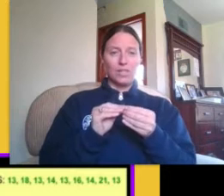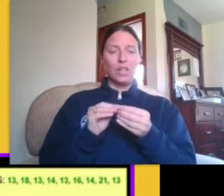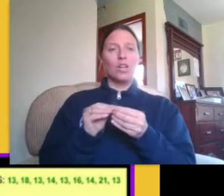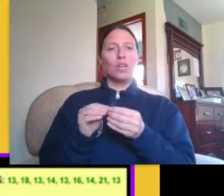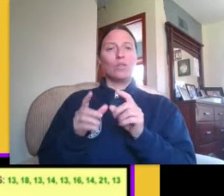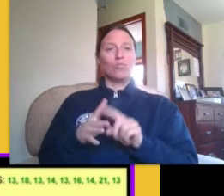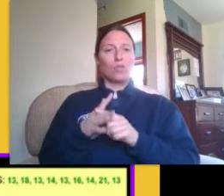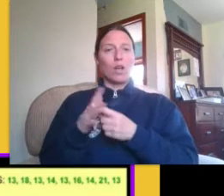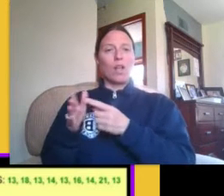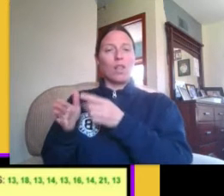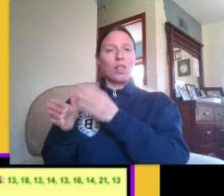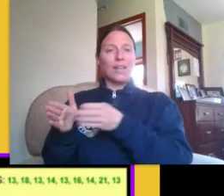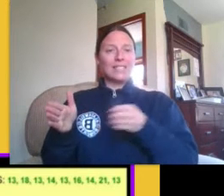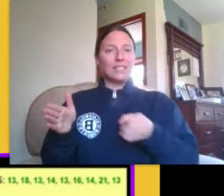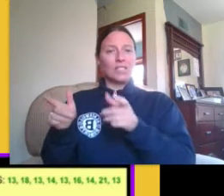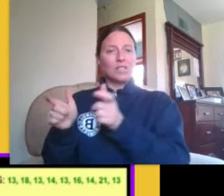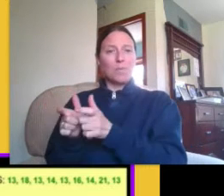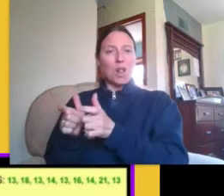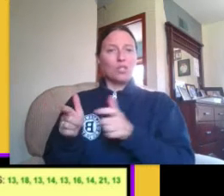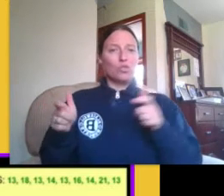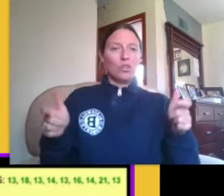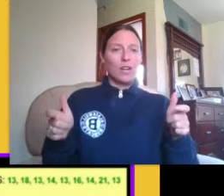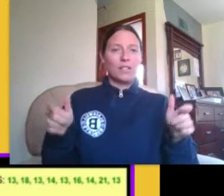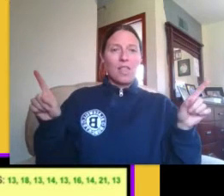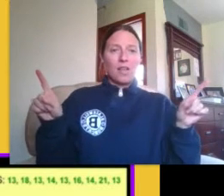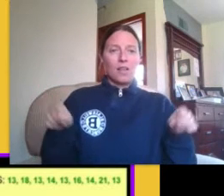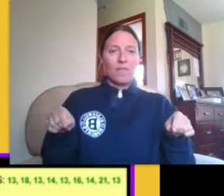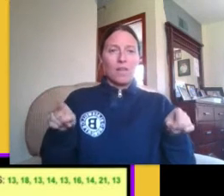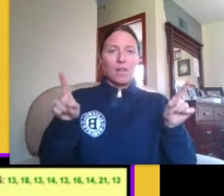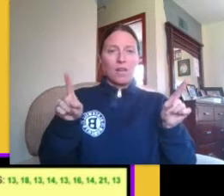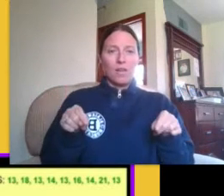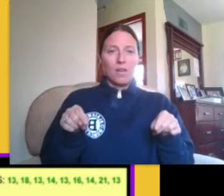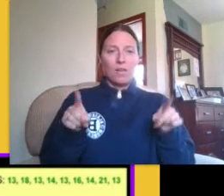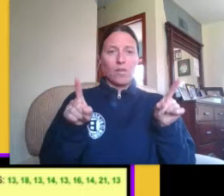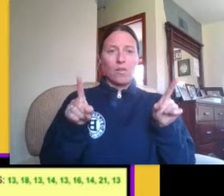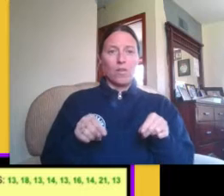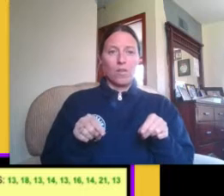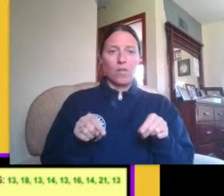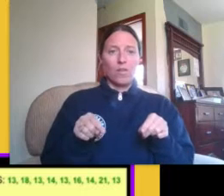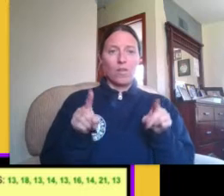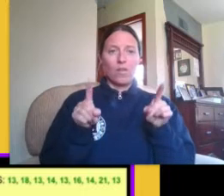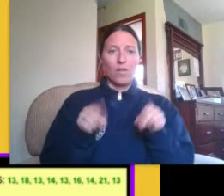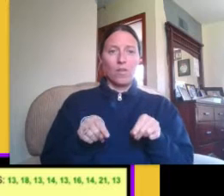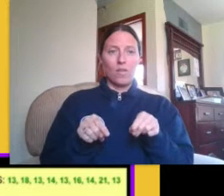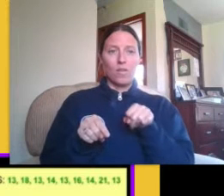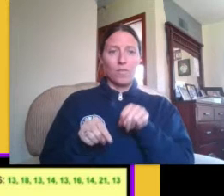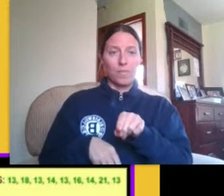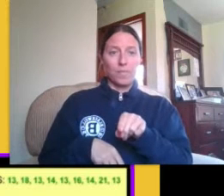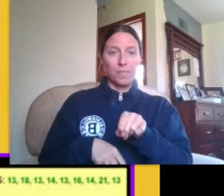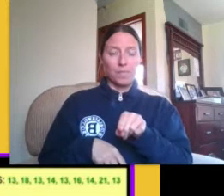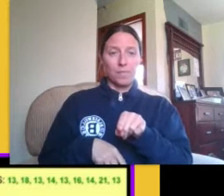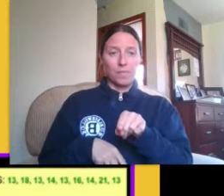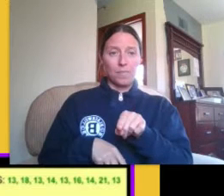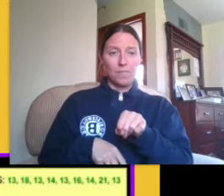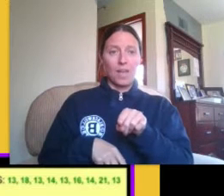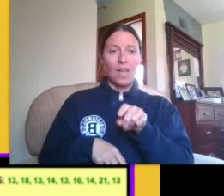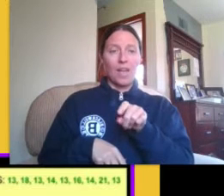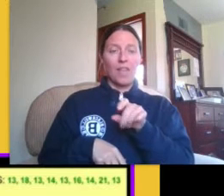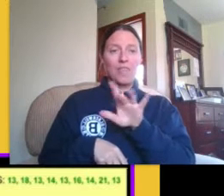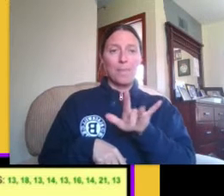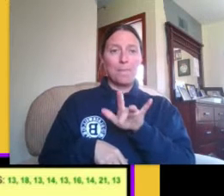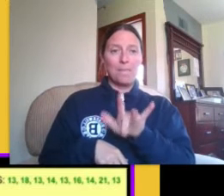from smallest to greater and then work in, crossing off each number to get the middle. For